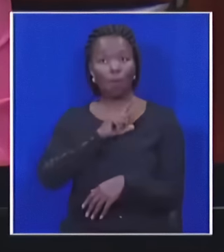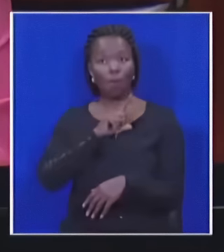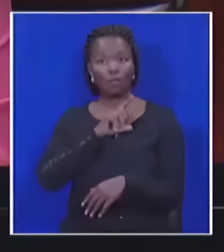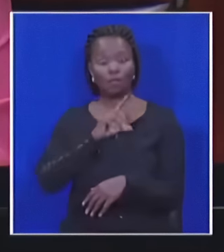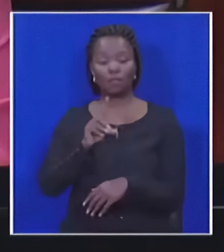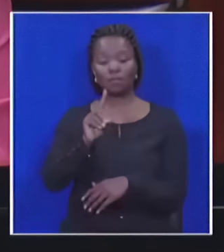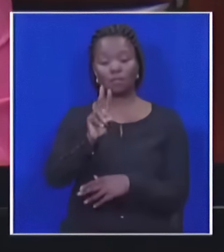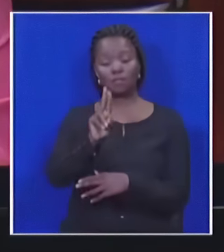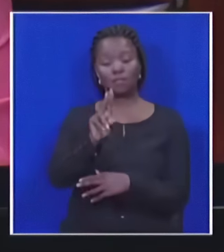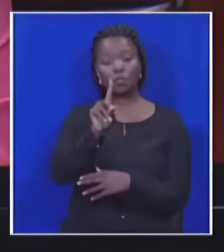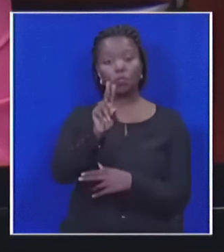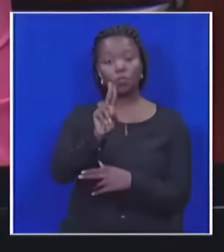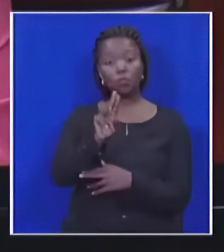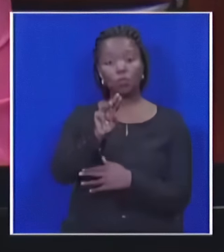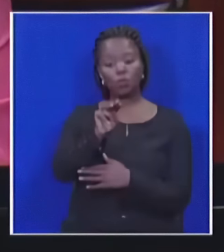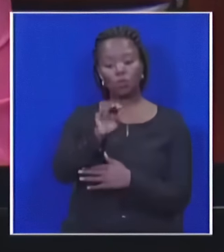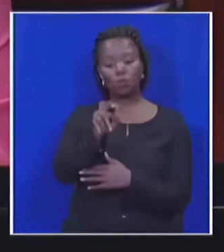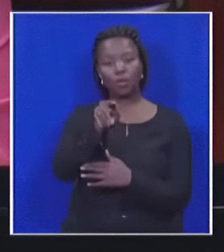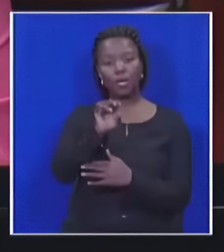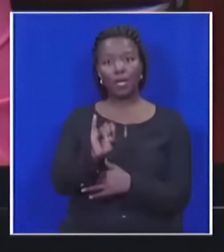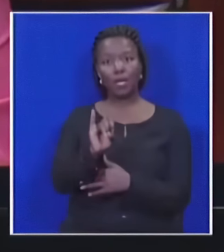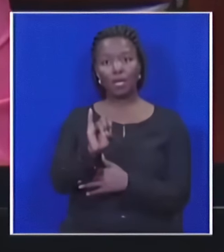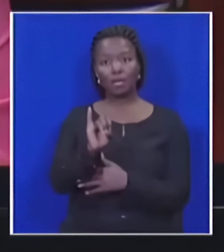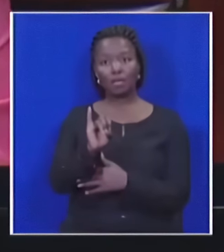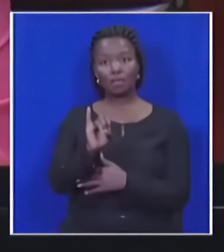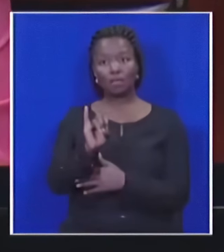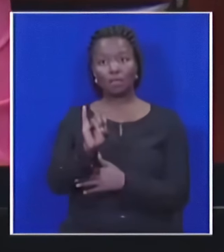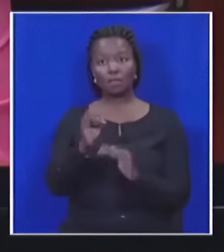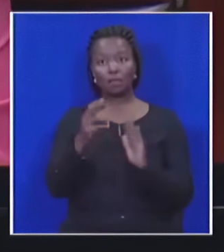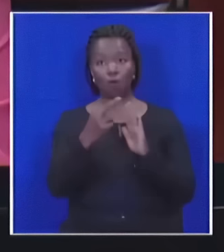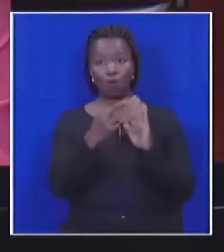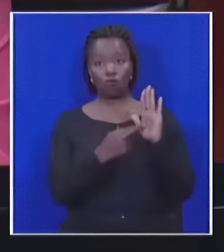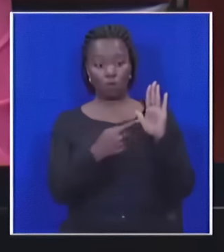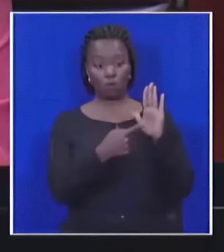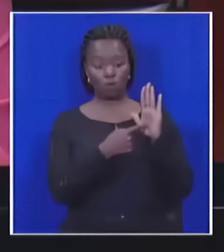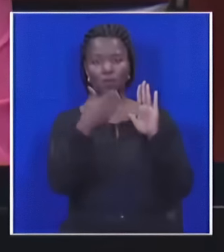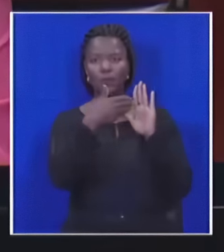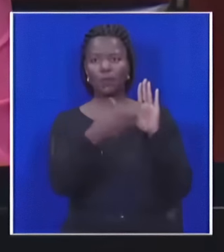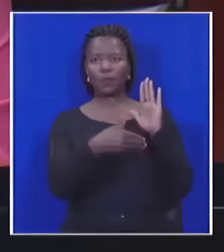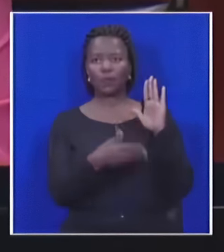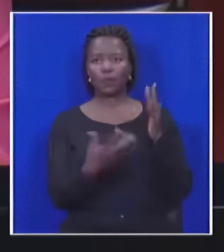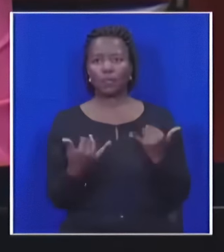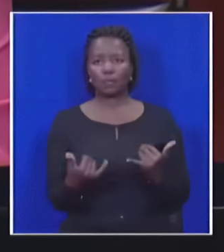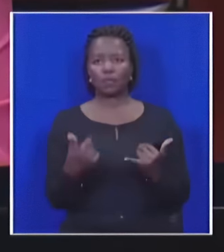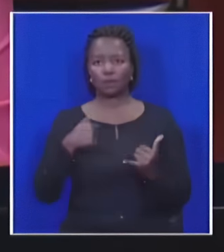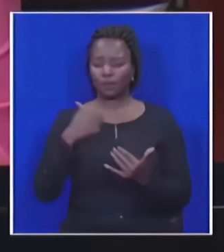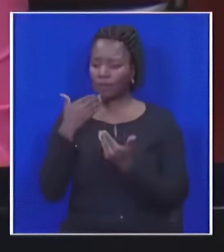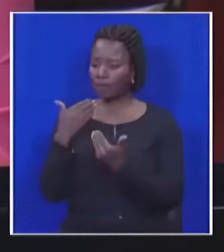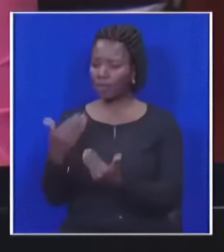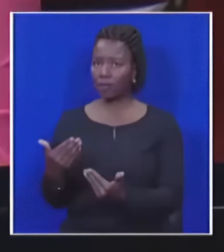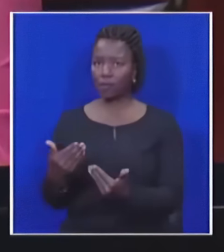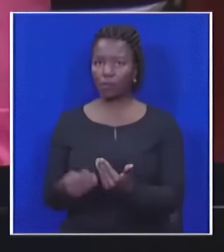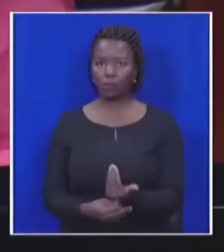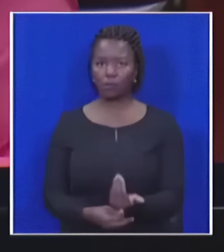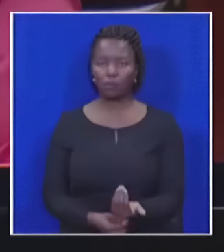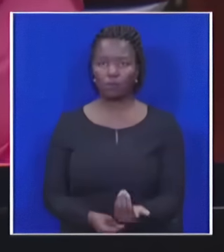Dudu Myeni is not covered in these rules we are talking about. So thank you very much.